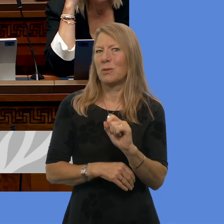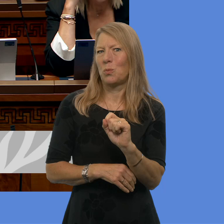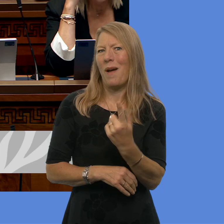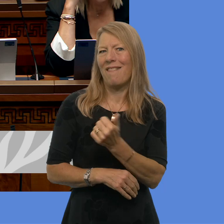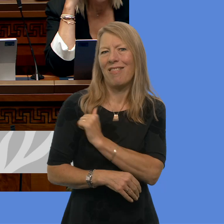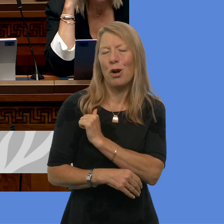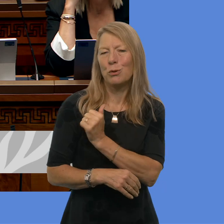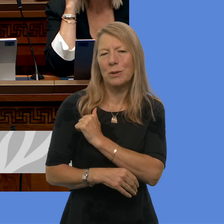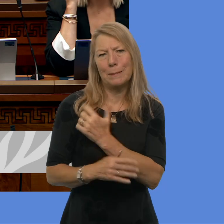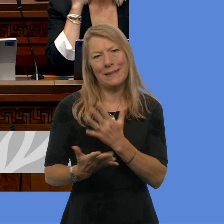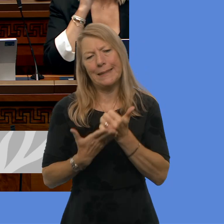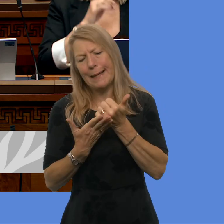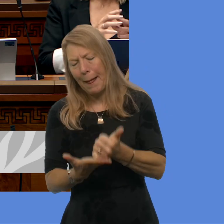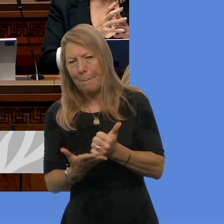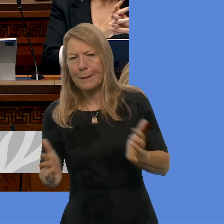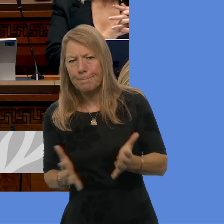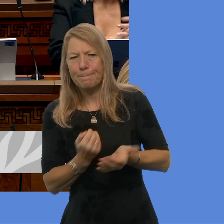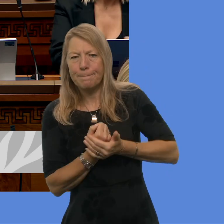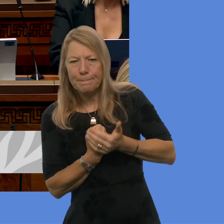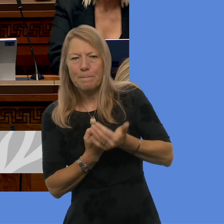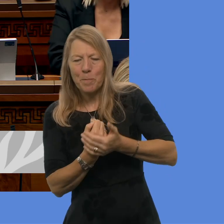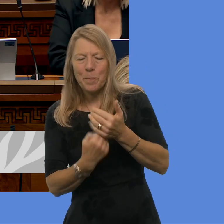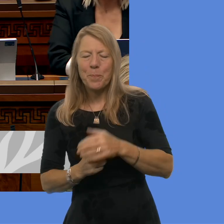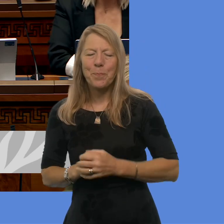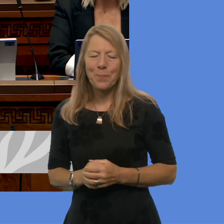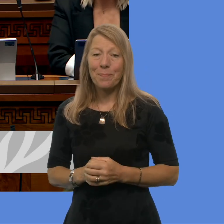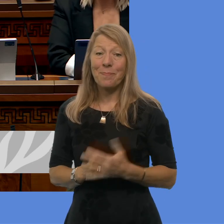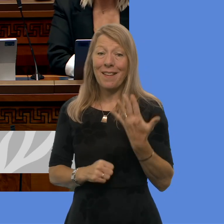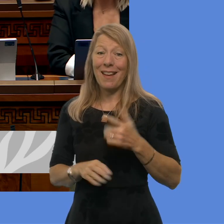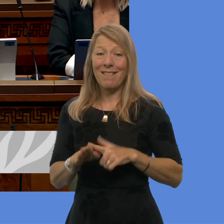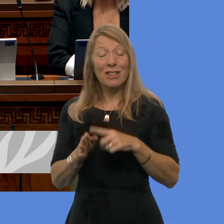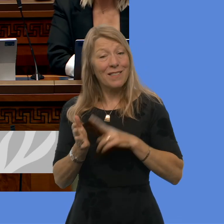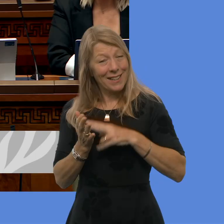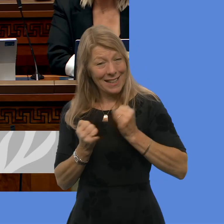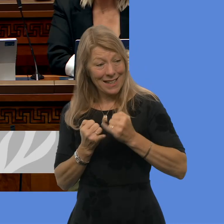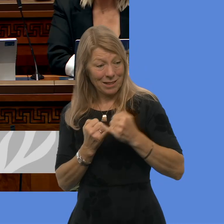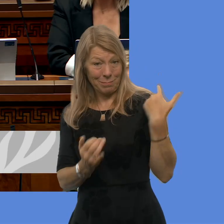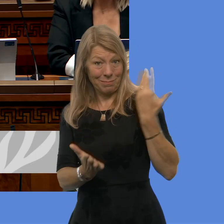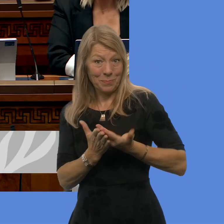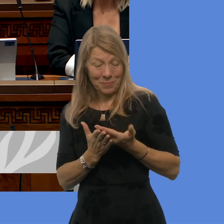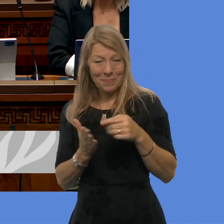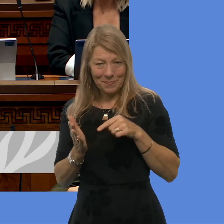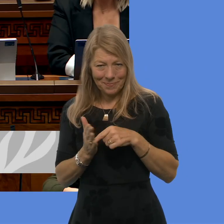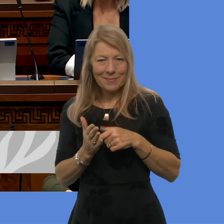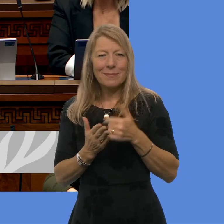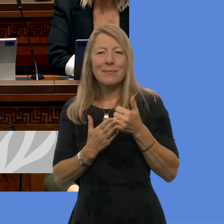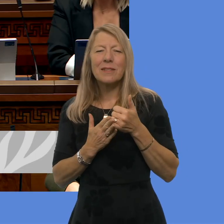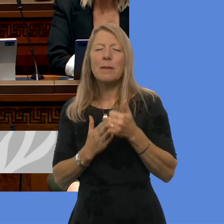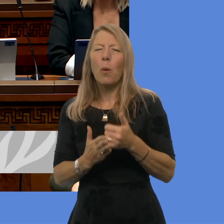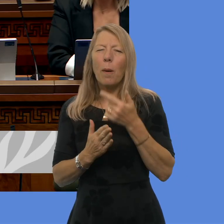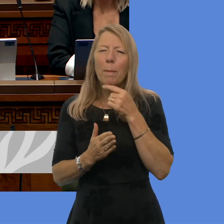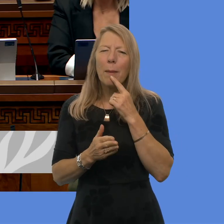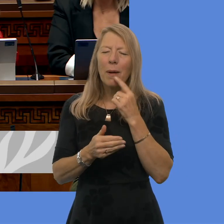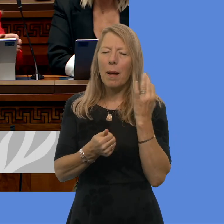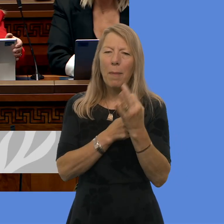people. Alongside this, over the past 5 years, VSS and its community partners have also provided application support to over 7,000 individuals